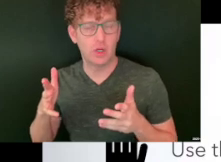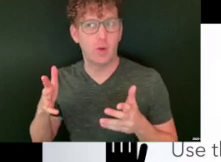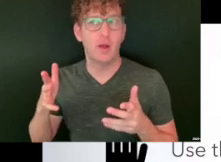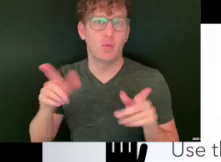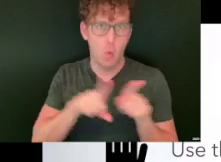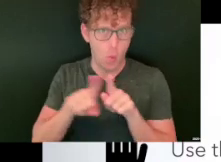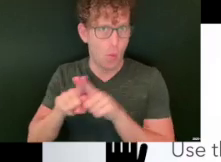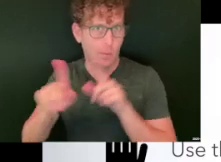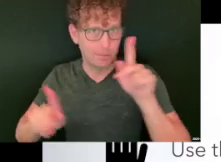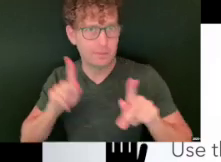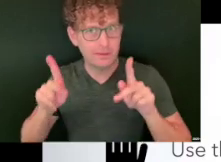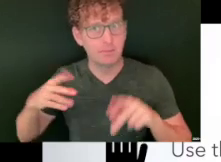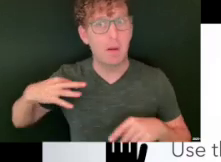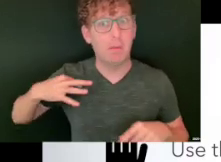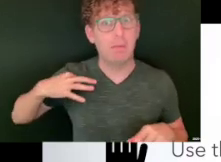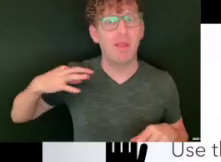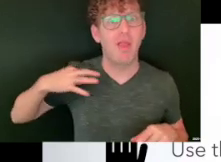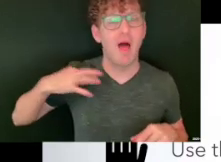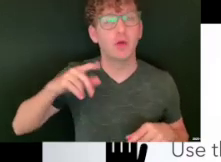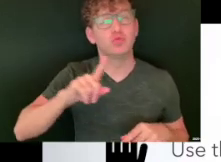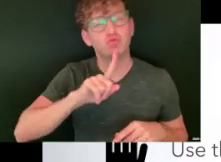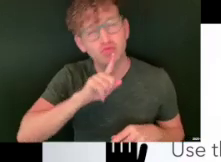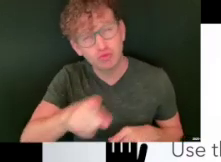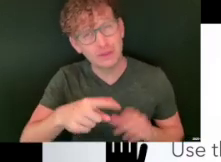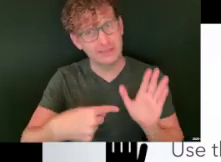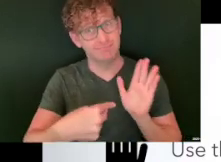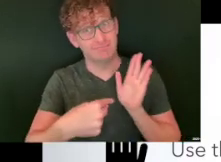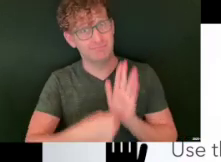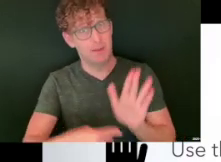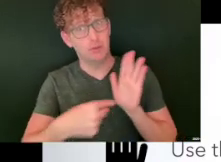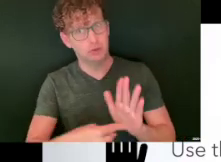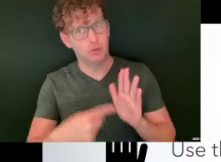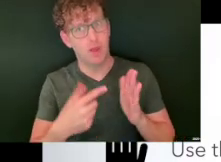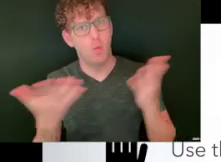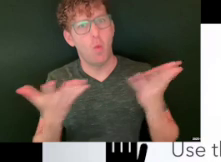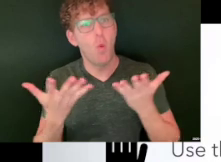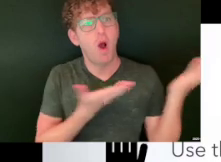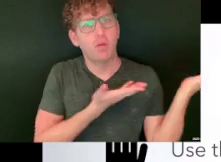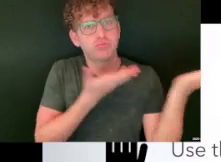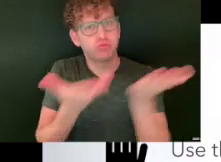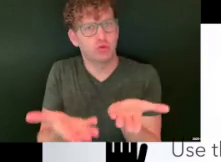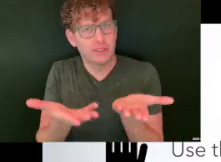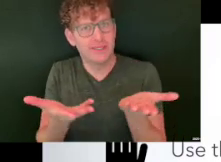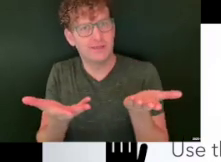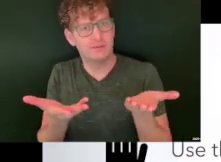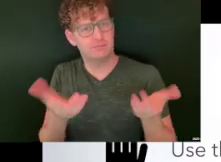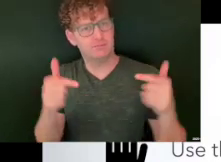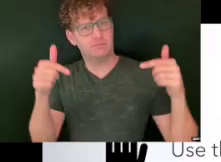Also, we had another follow-up comment from the same person, Samuel Kilpatrick,